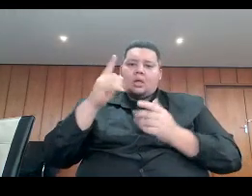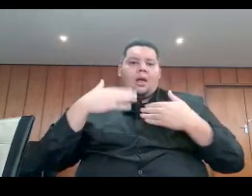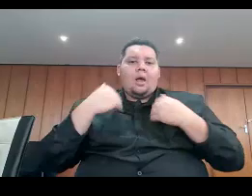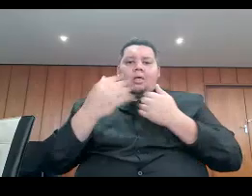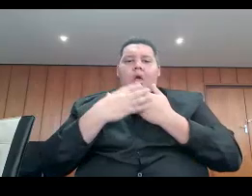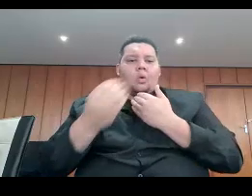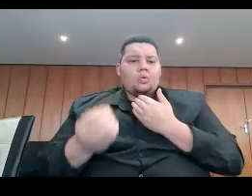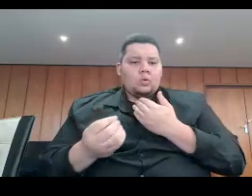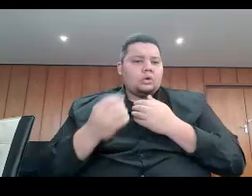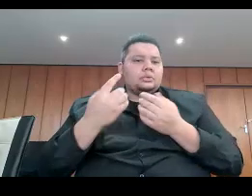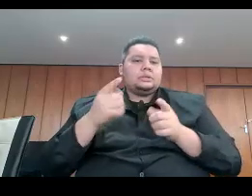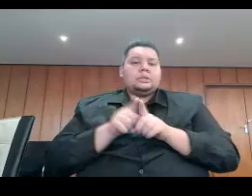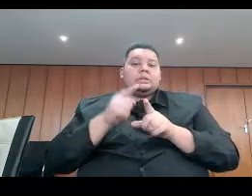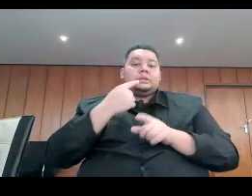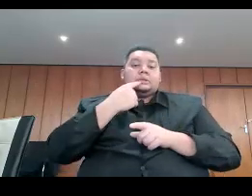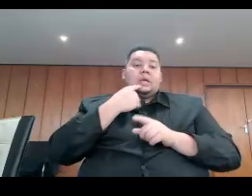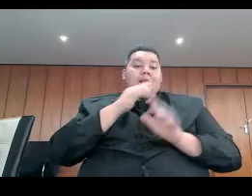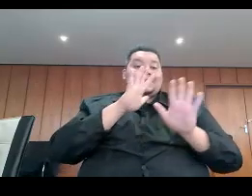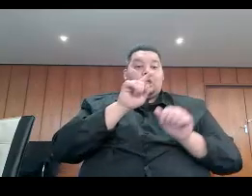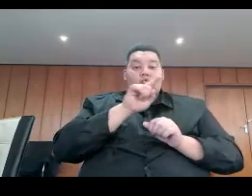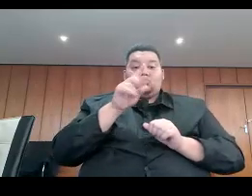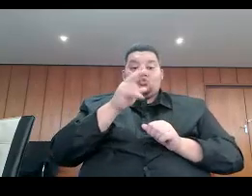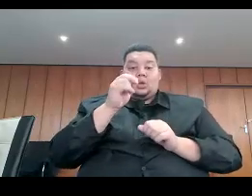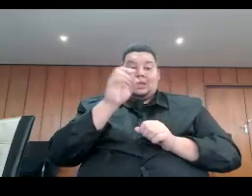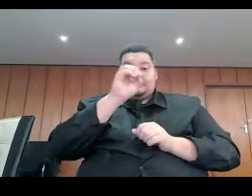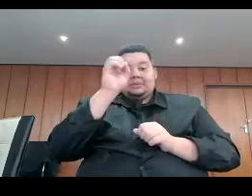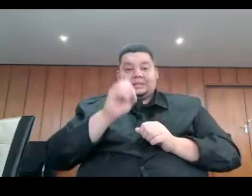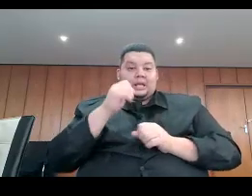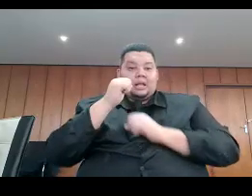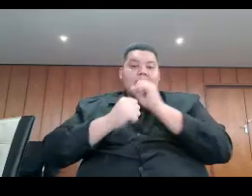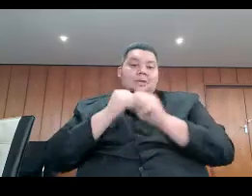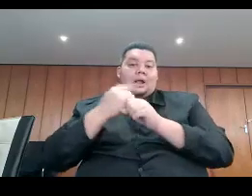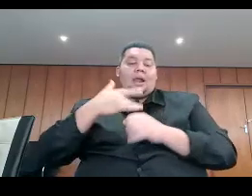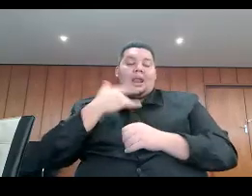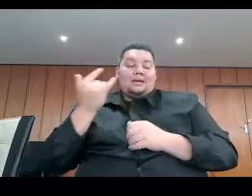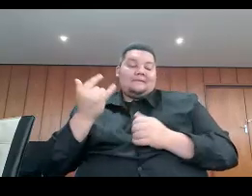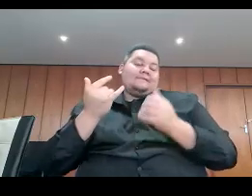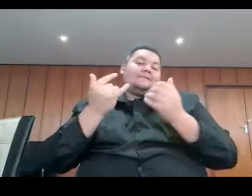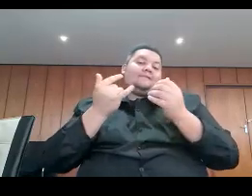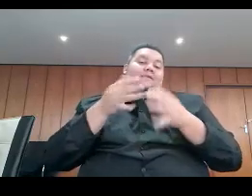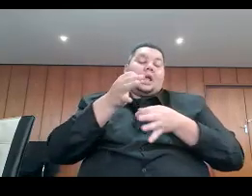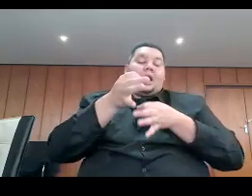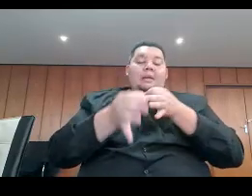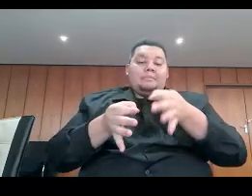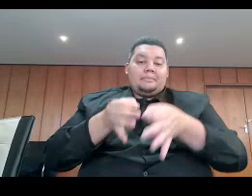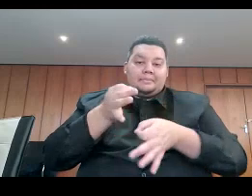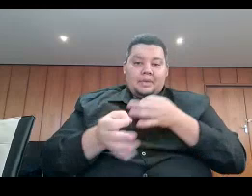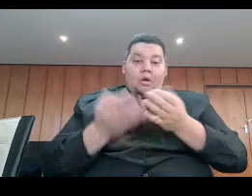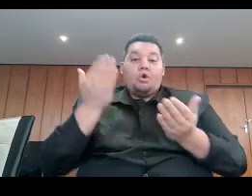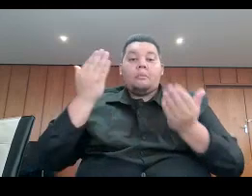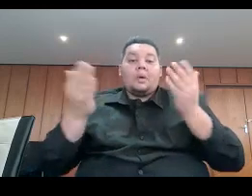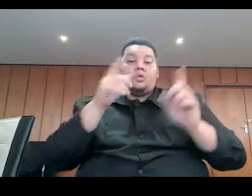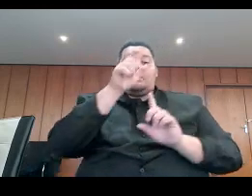a staggering 10 to 20% life expectancy gap compared to peer persons without